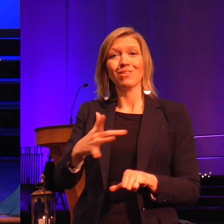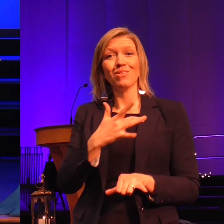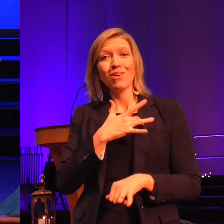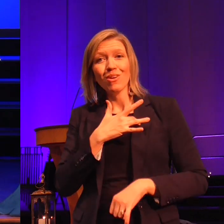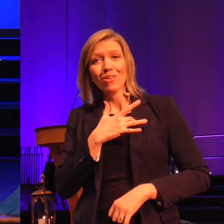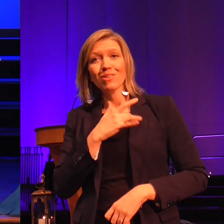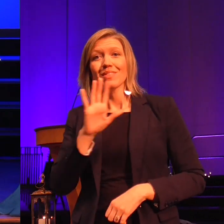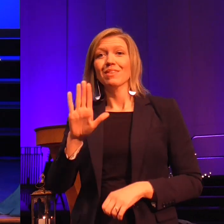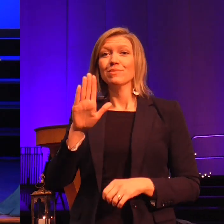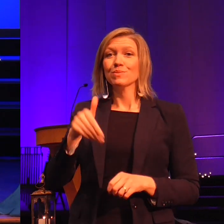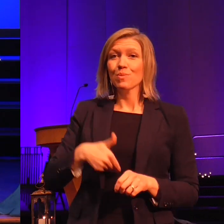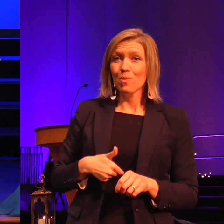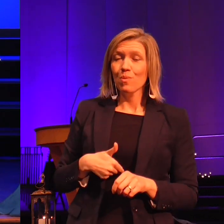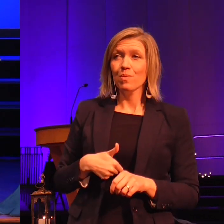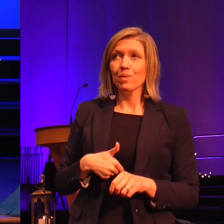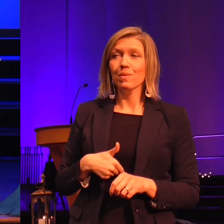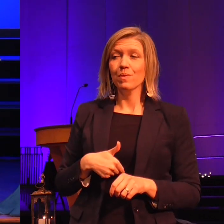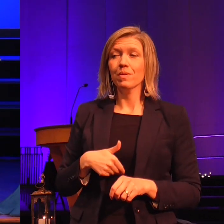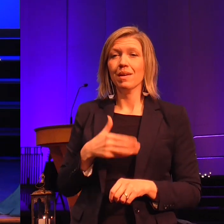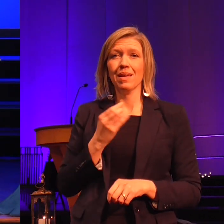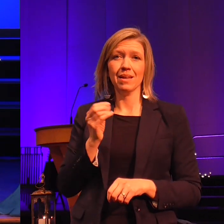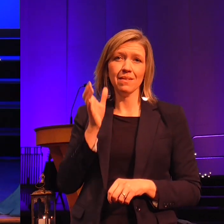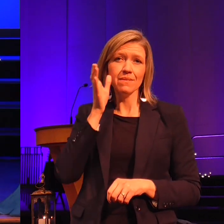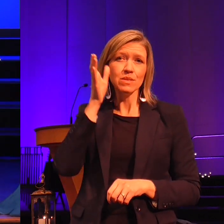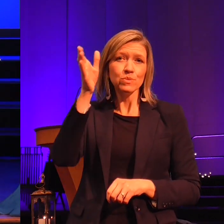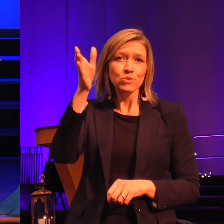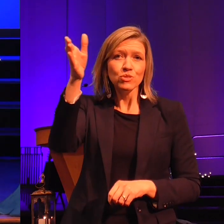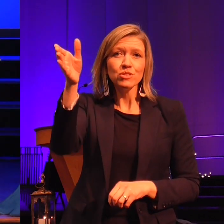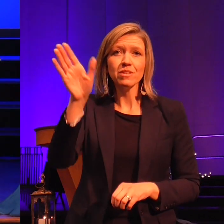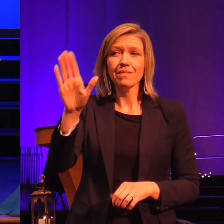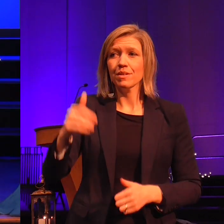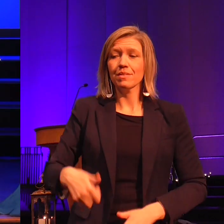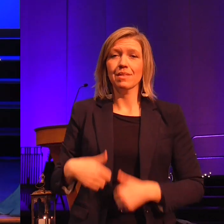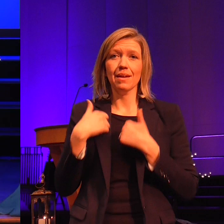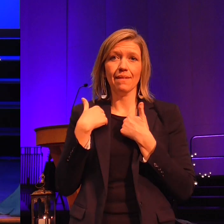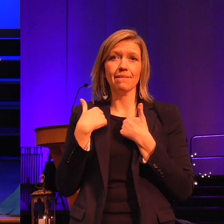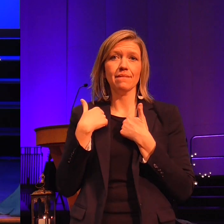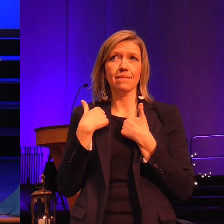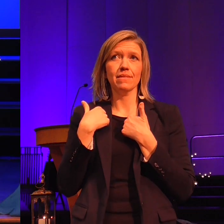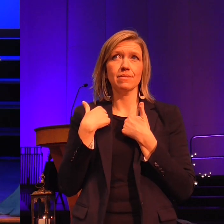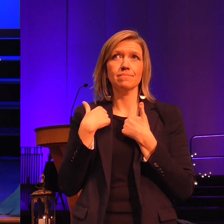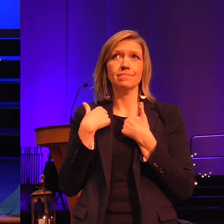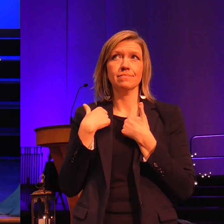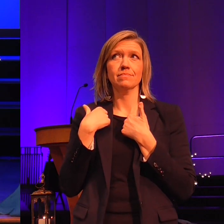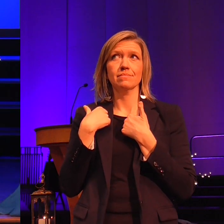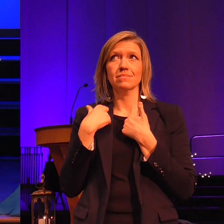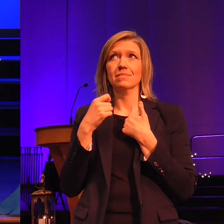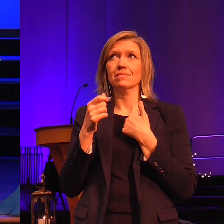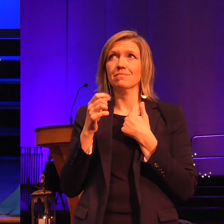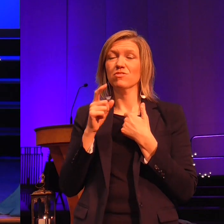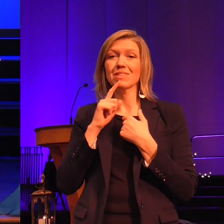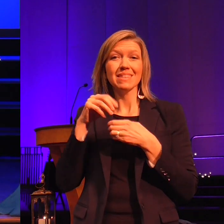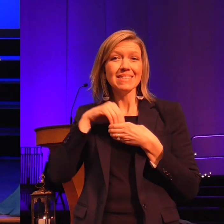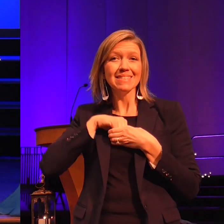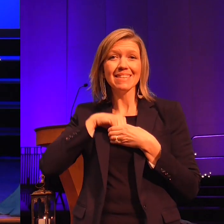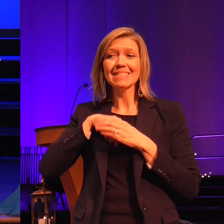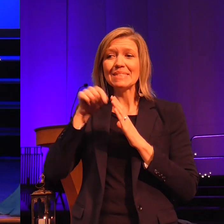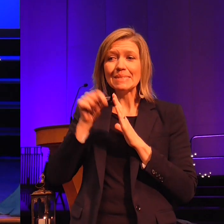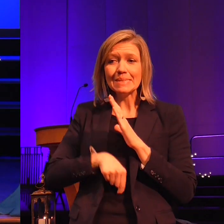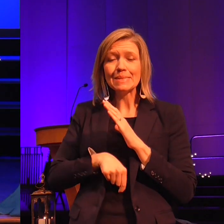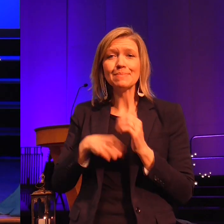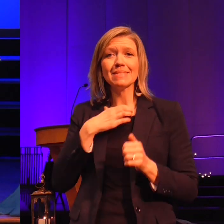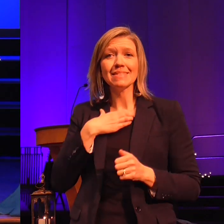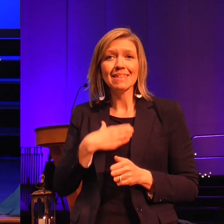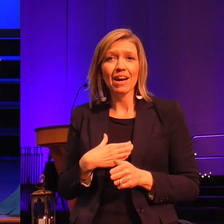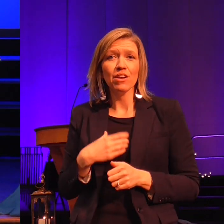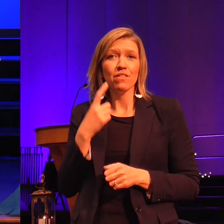their soul, and to the future of their life, all the while having that deep desire I was talking about at the beginning